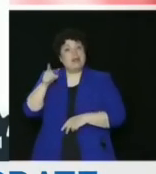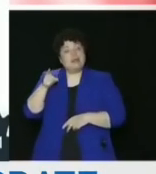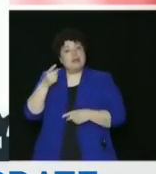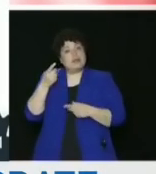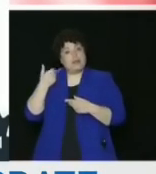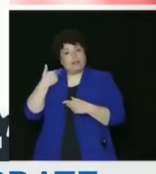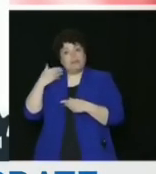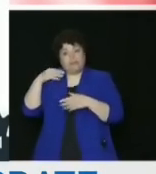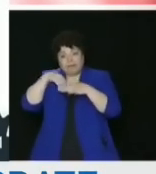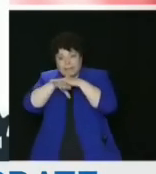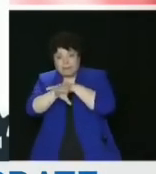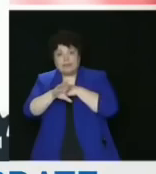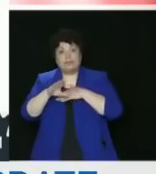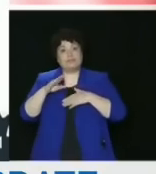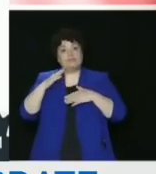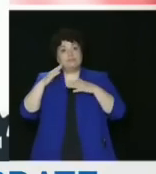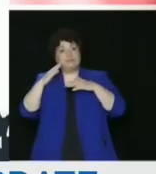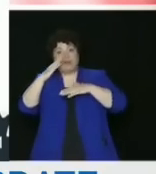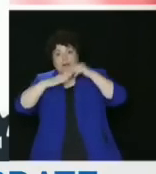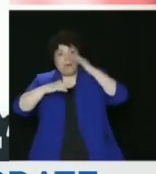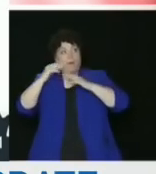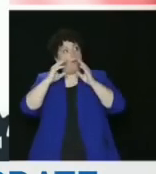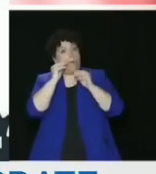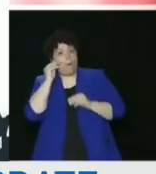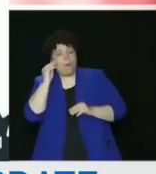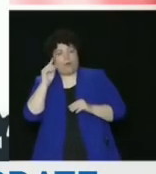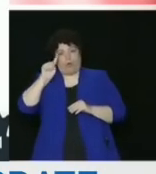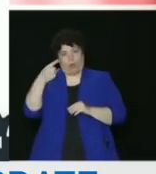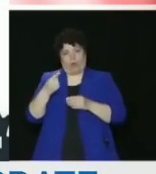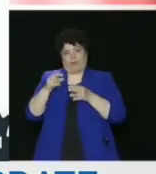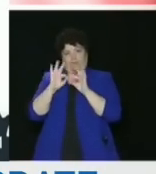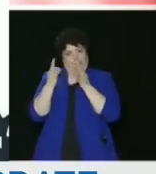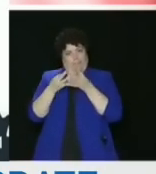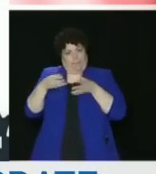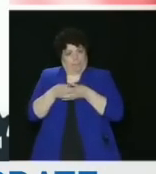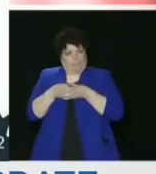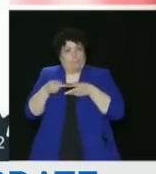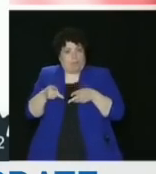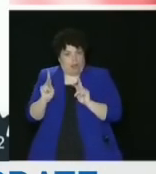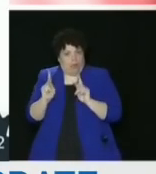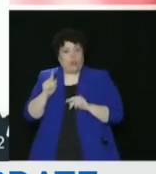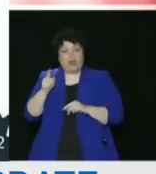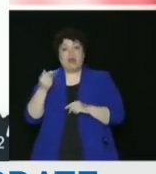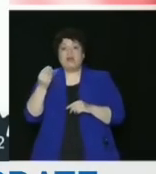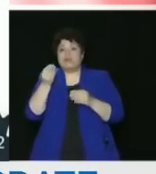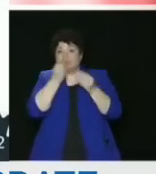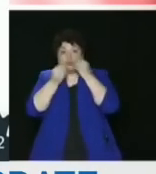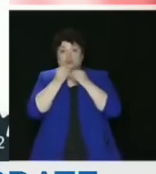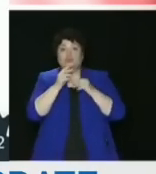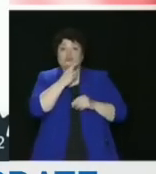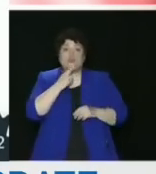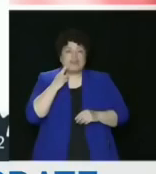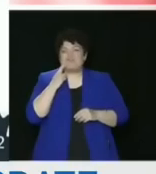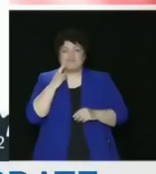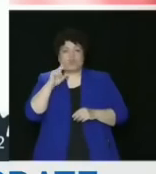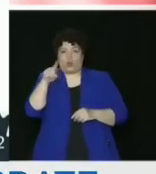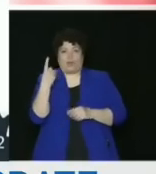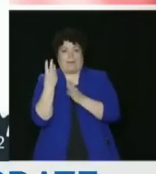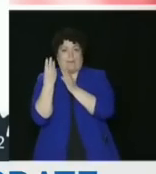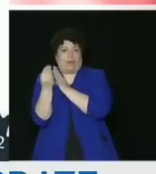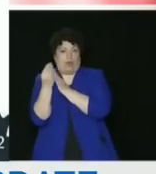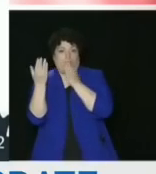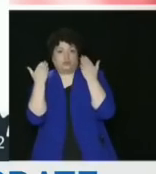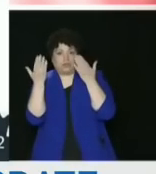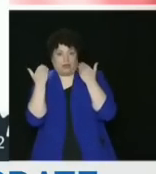remain limited to just household members, and only outdoor dining is permitted. In contrast, over 60%